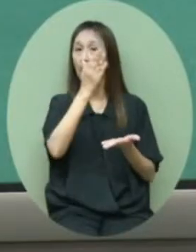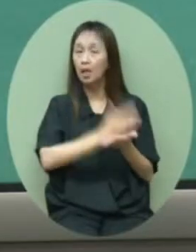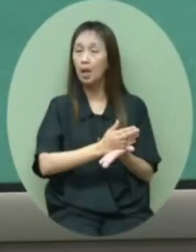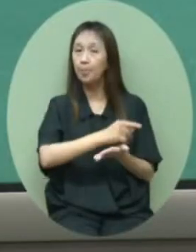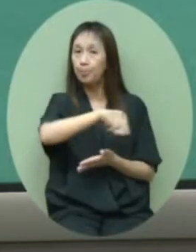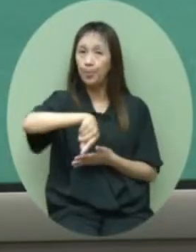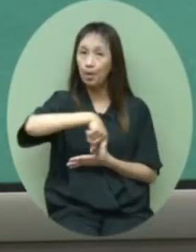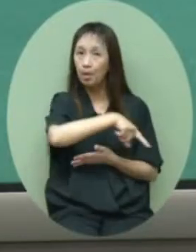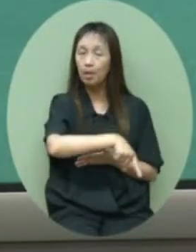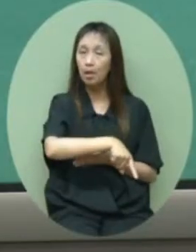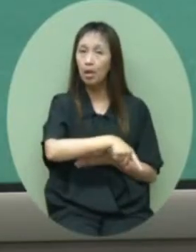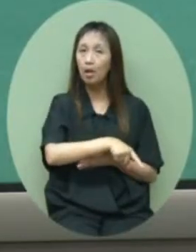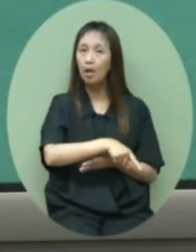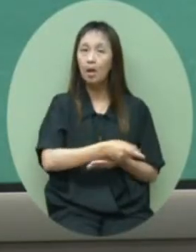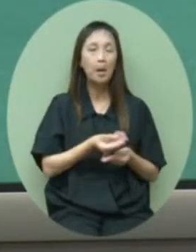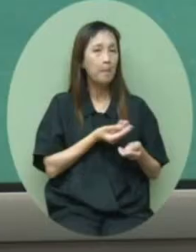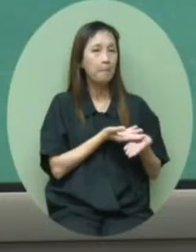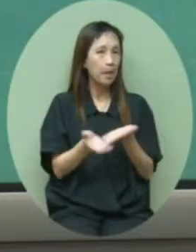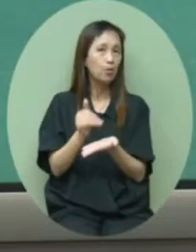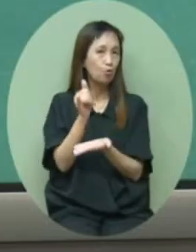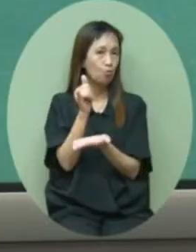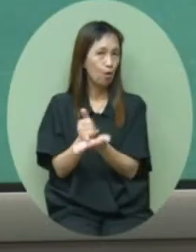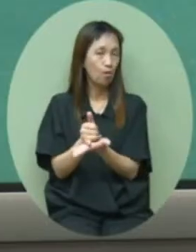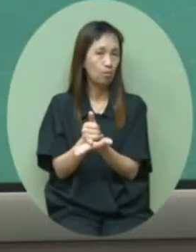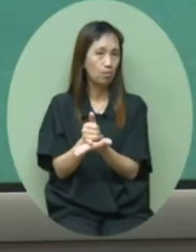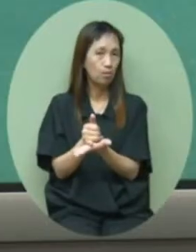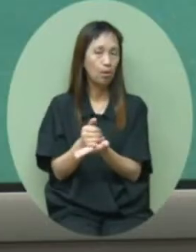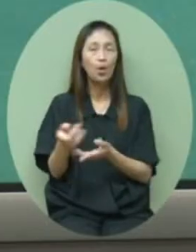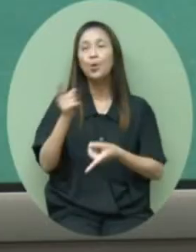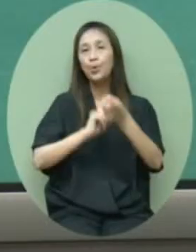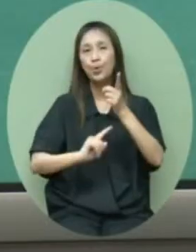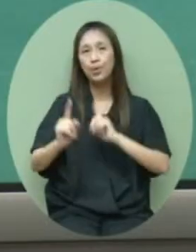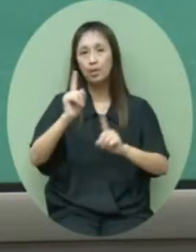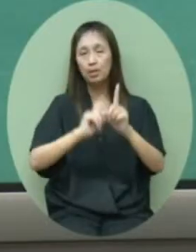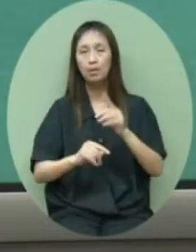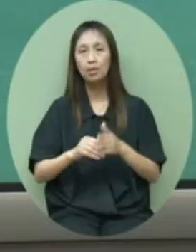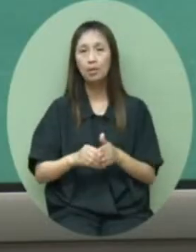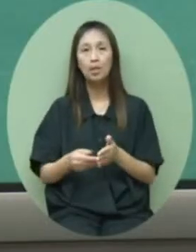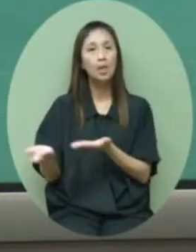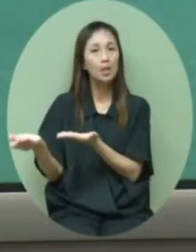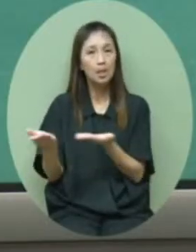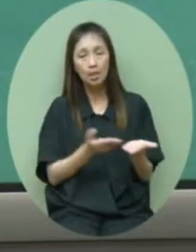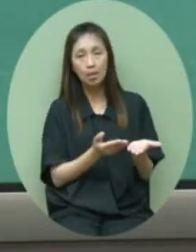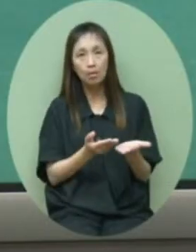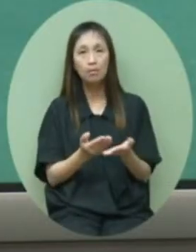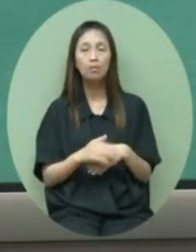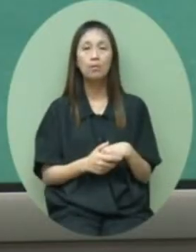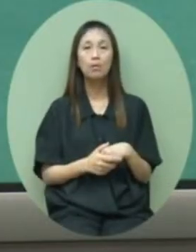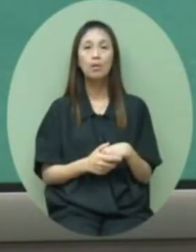also reach certain closed areas to pick up passengers.